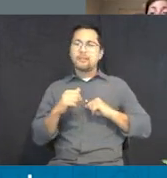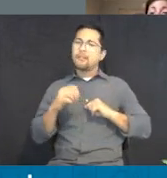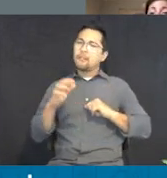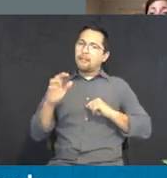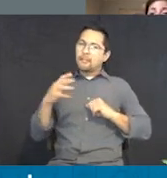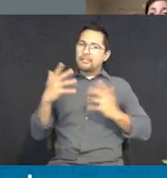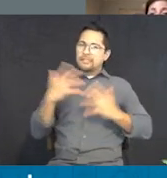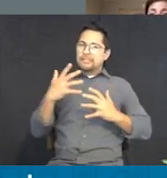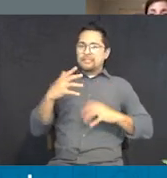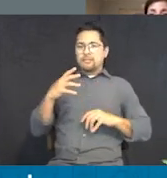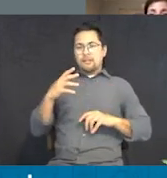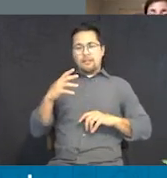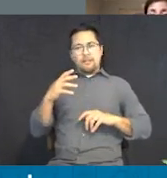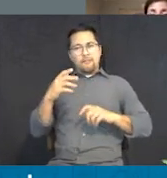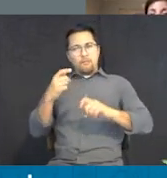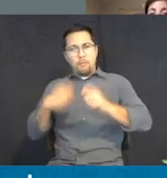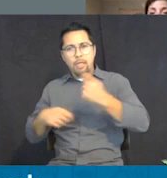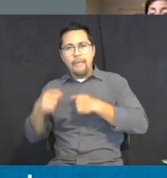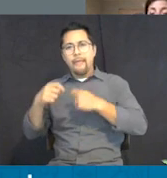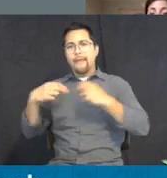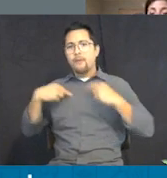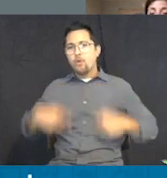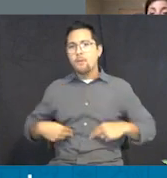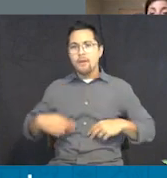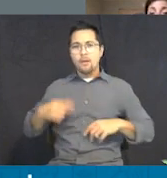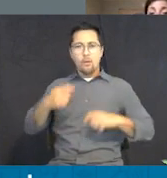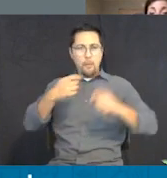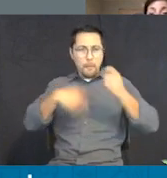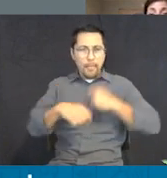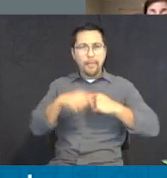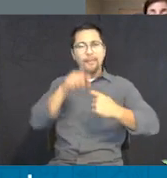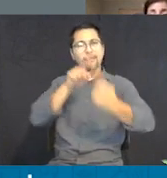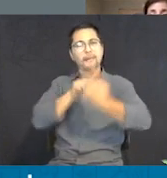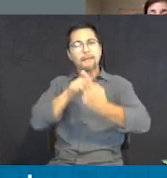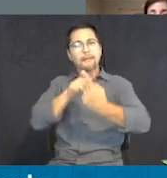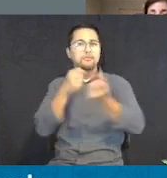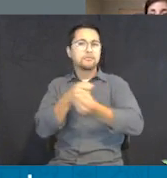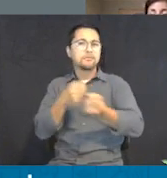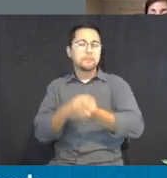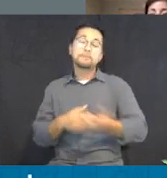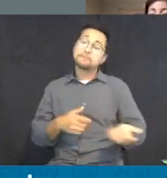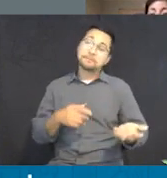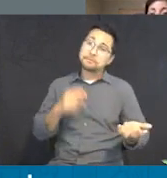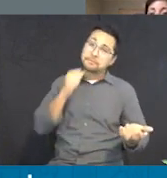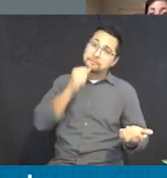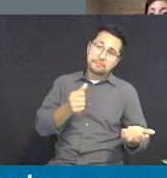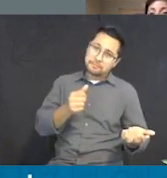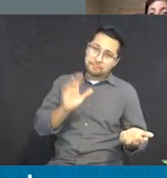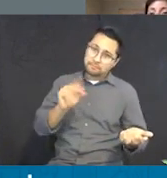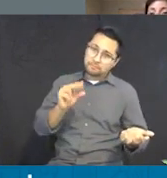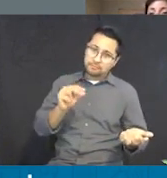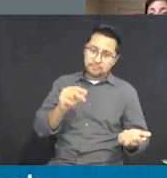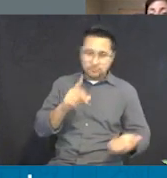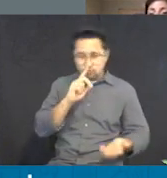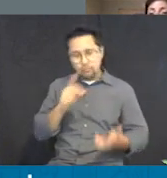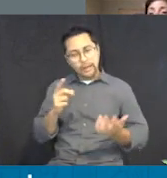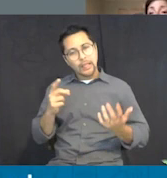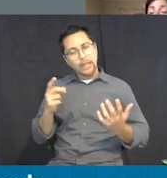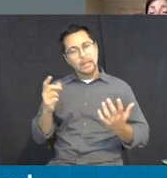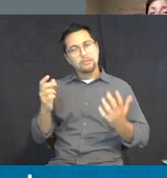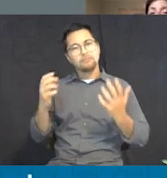the utmost independence while still ensuring that when support is needed, not just having